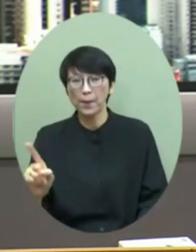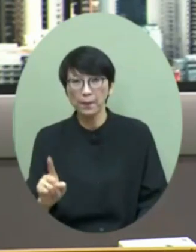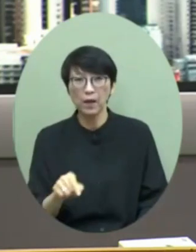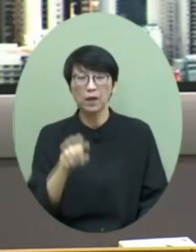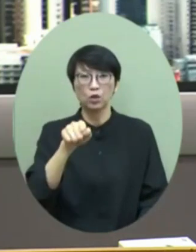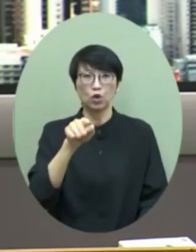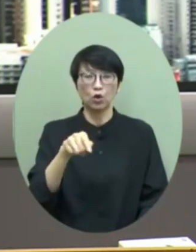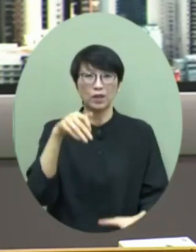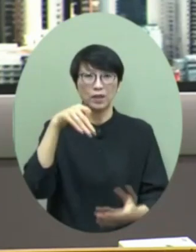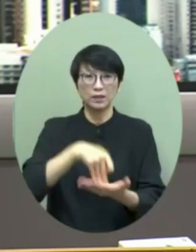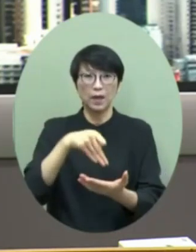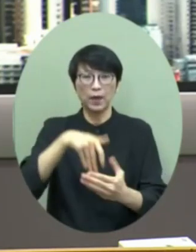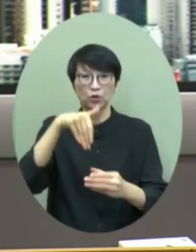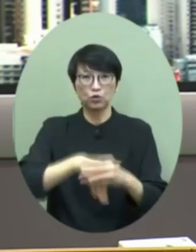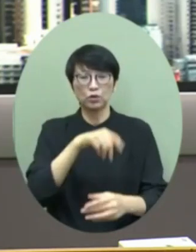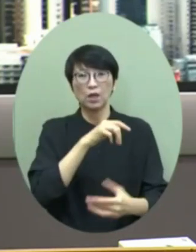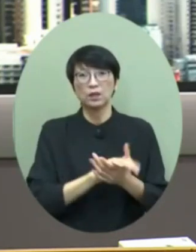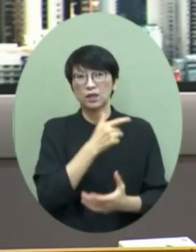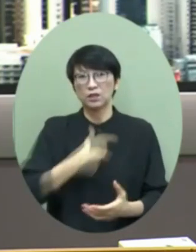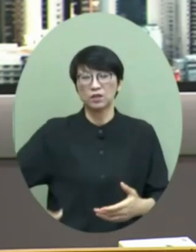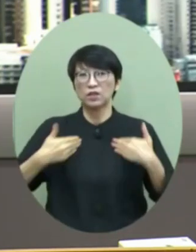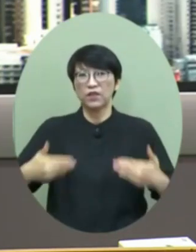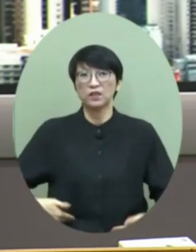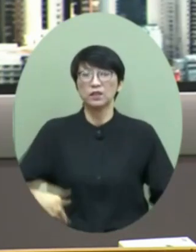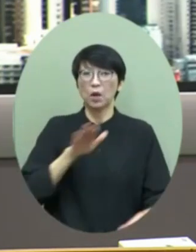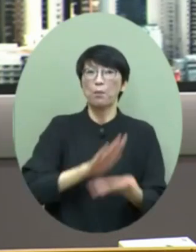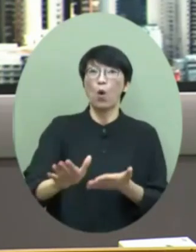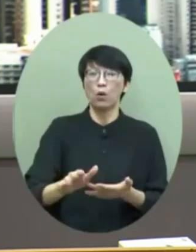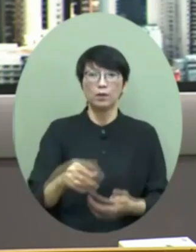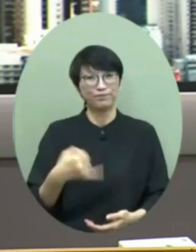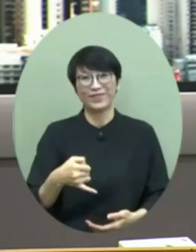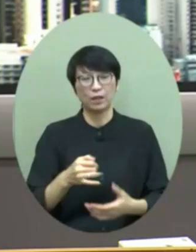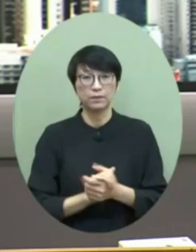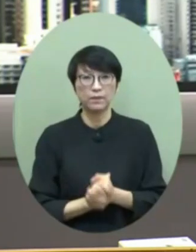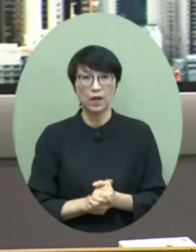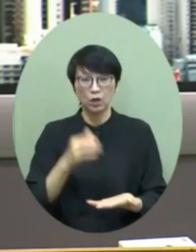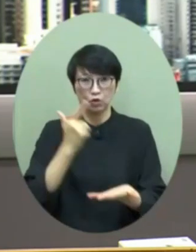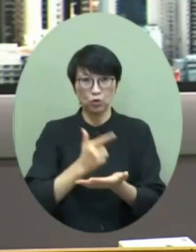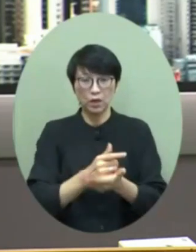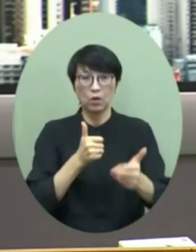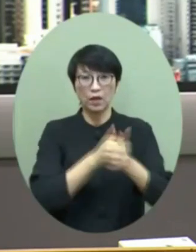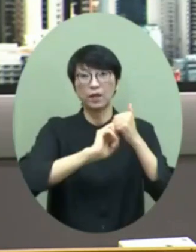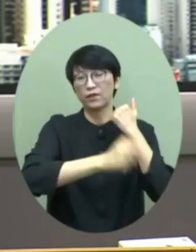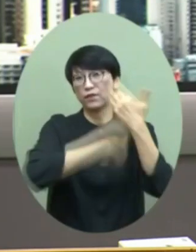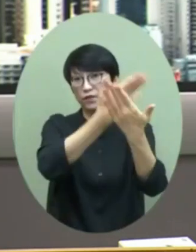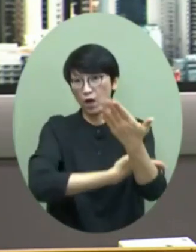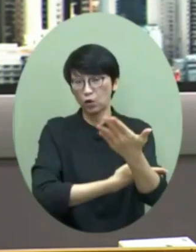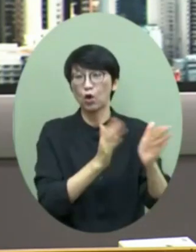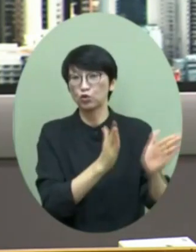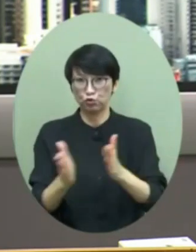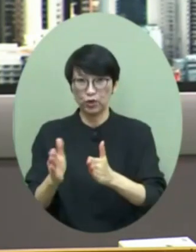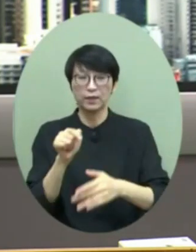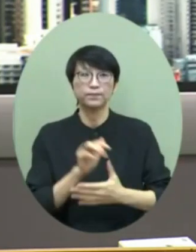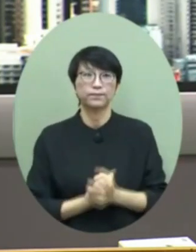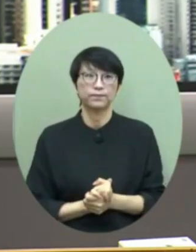he will lose his qualification by making certain remarks or doing certain acts. The